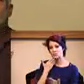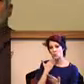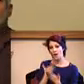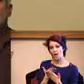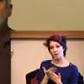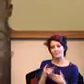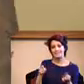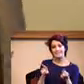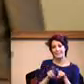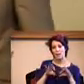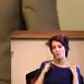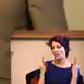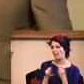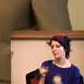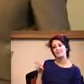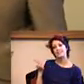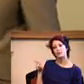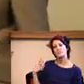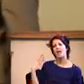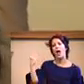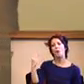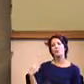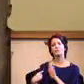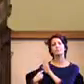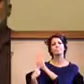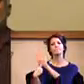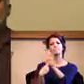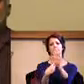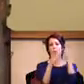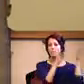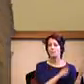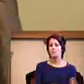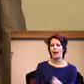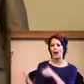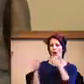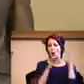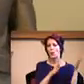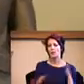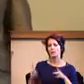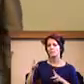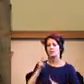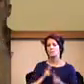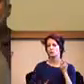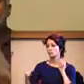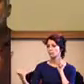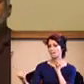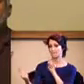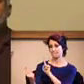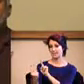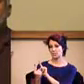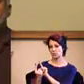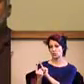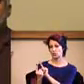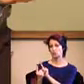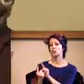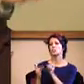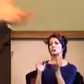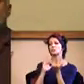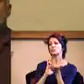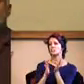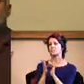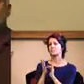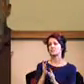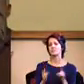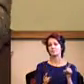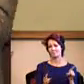there preparing the way he was out there Preparing People to encounter this Jesus this Christ that was to be revealed